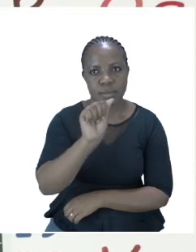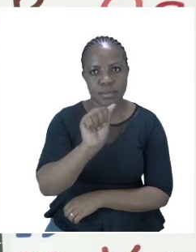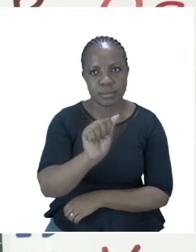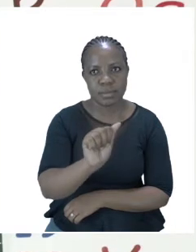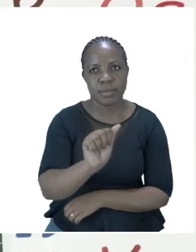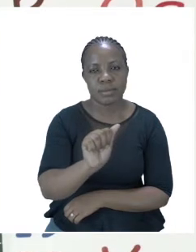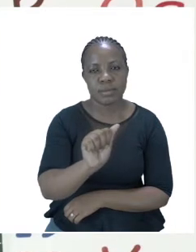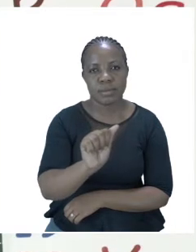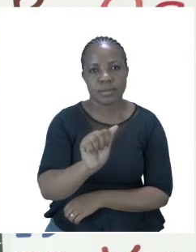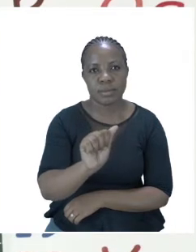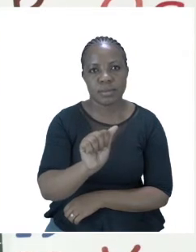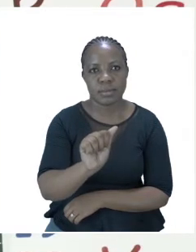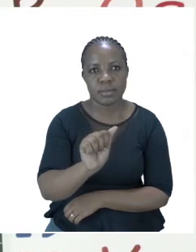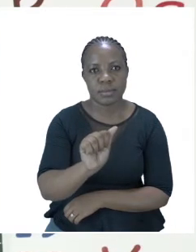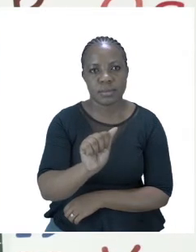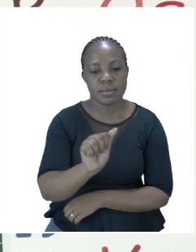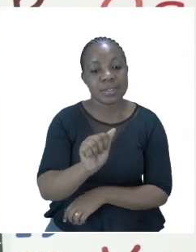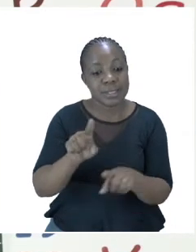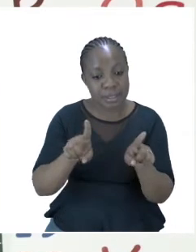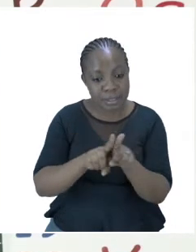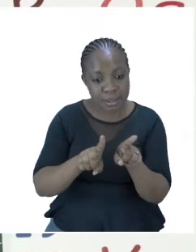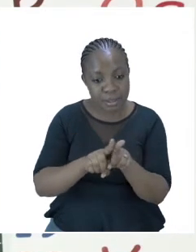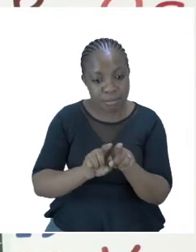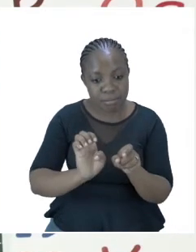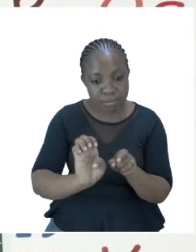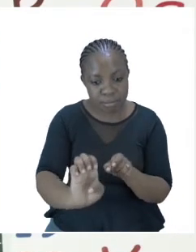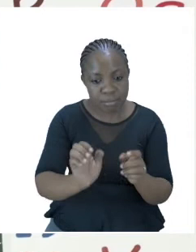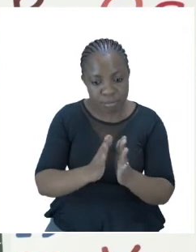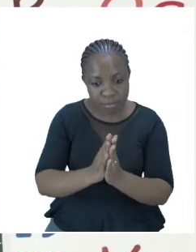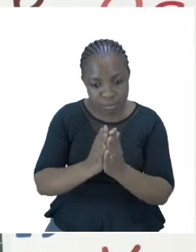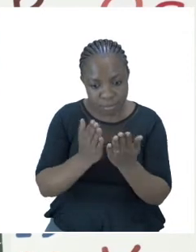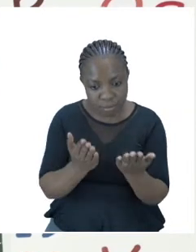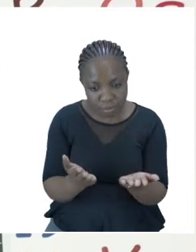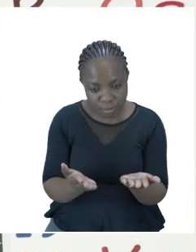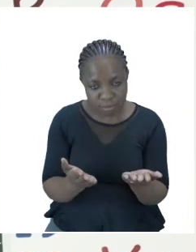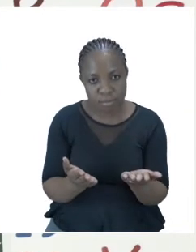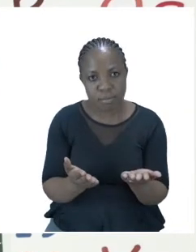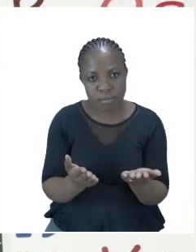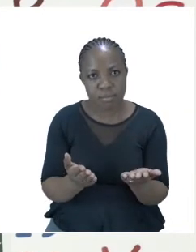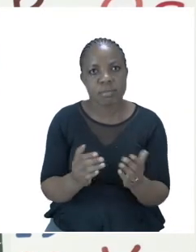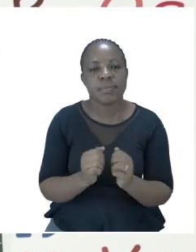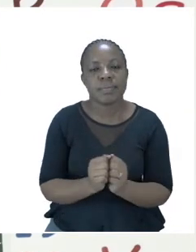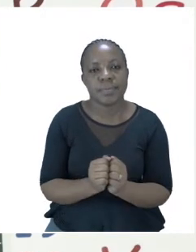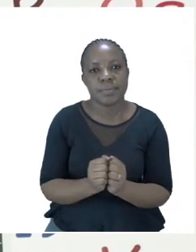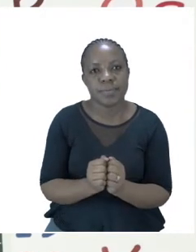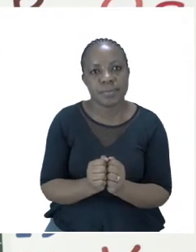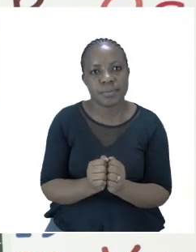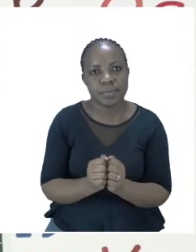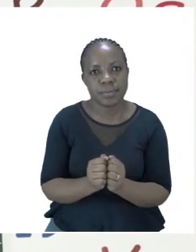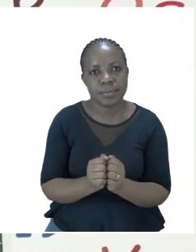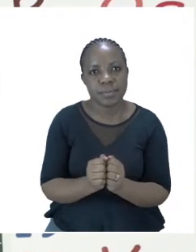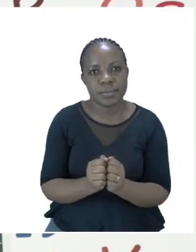A. Try and do the same in your booklet. I will be doing it on my board and you will be doing it in